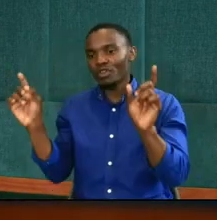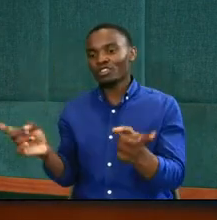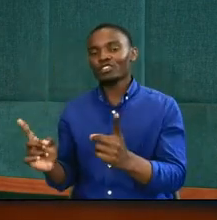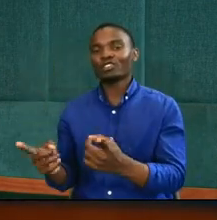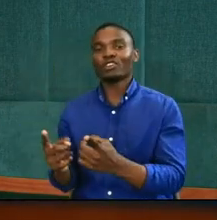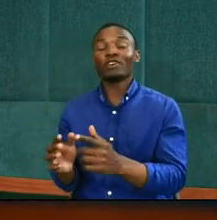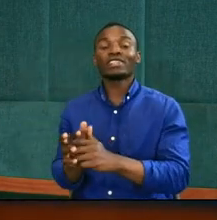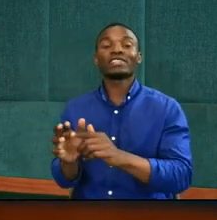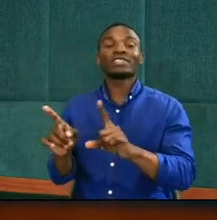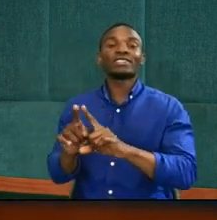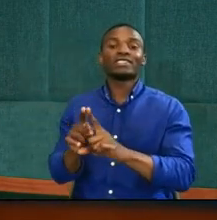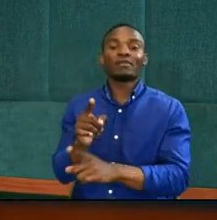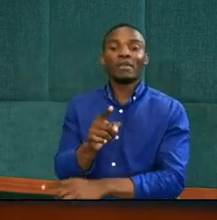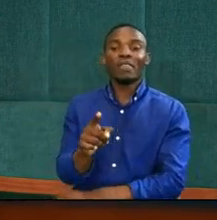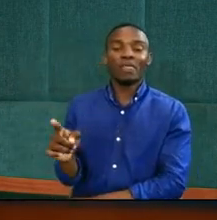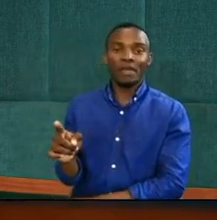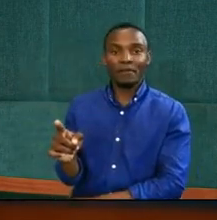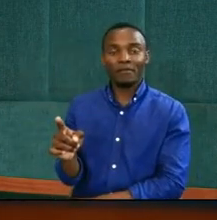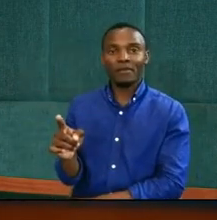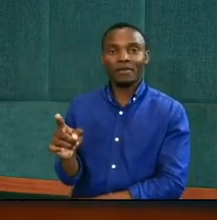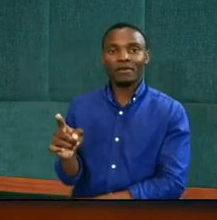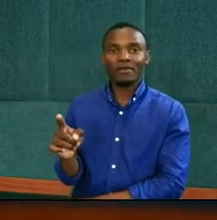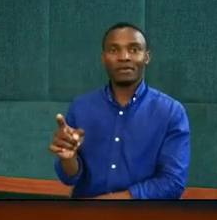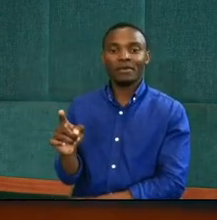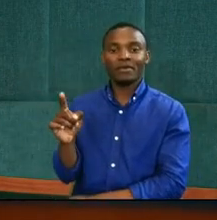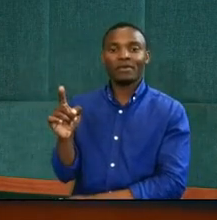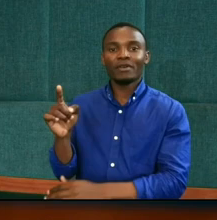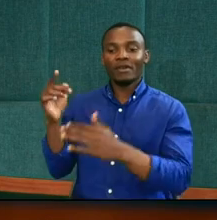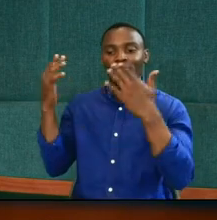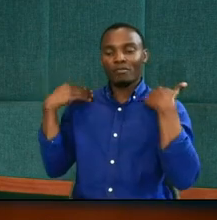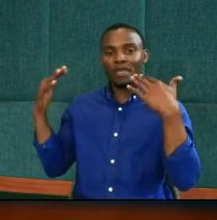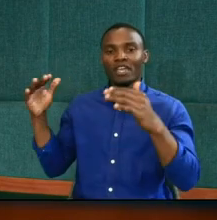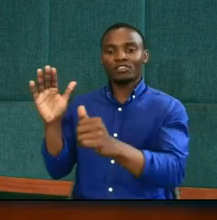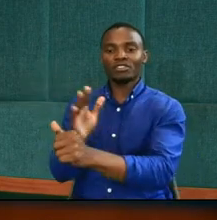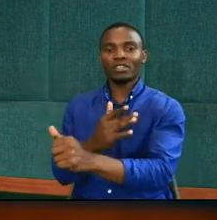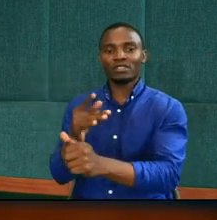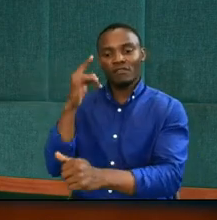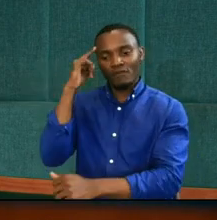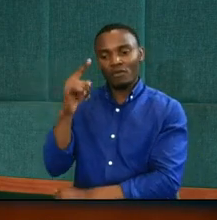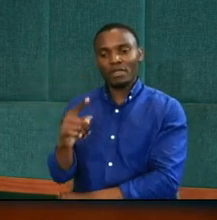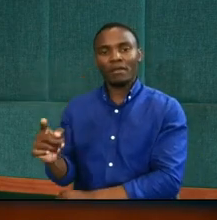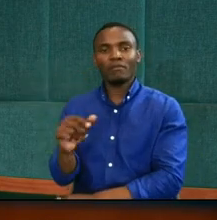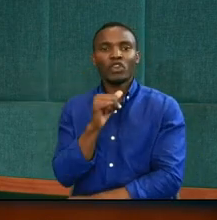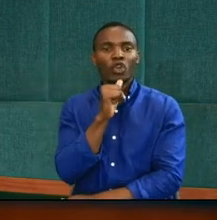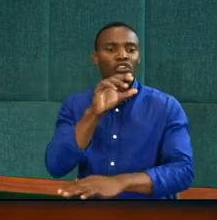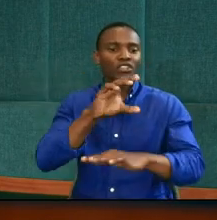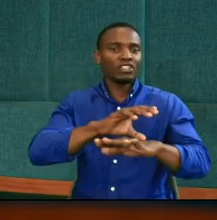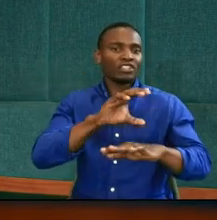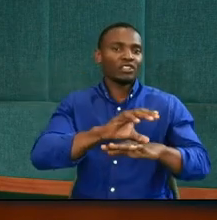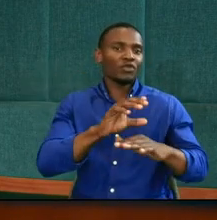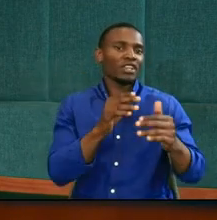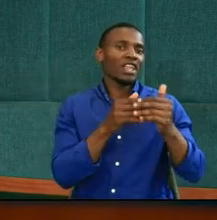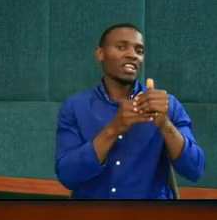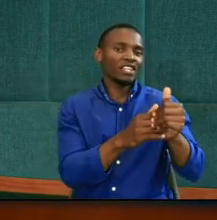to them angels sang to, not to the church leadership.